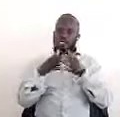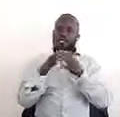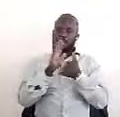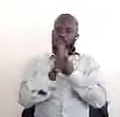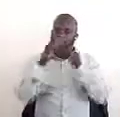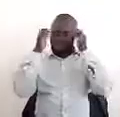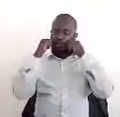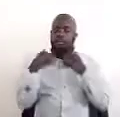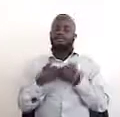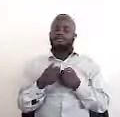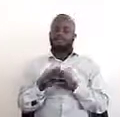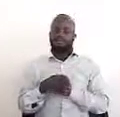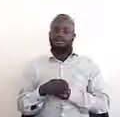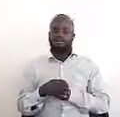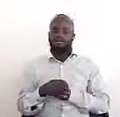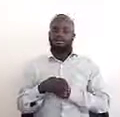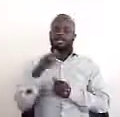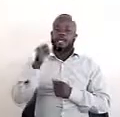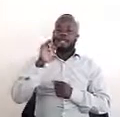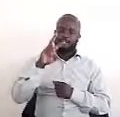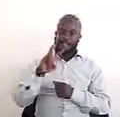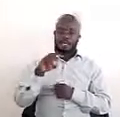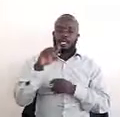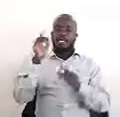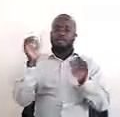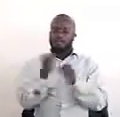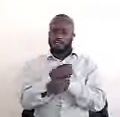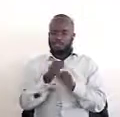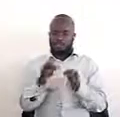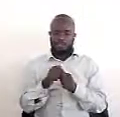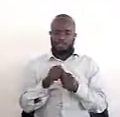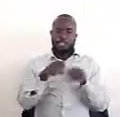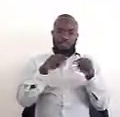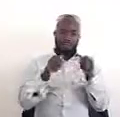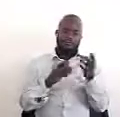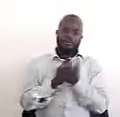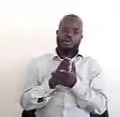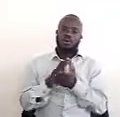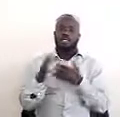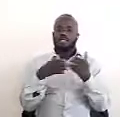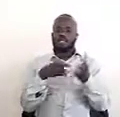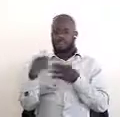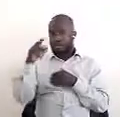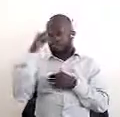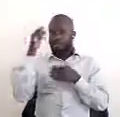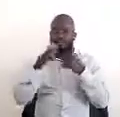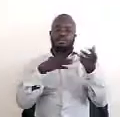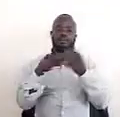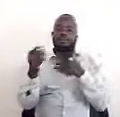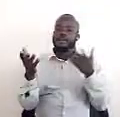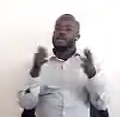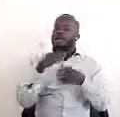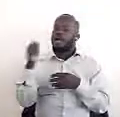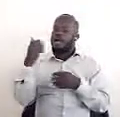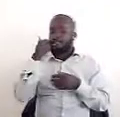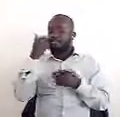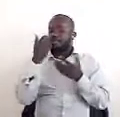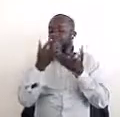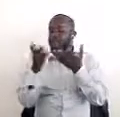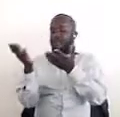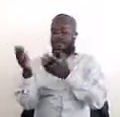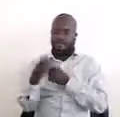the above criteria. HIV cannot be diagnosed through symptoms, since symptoms may be related to